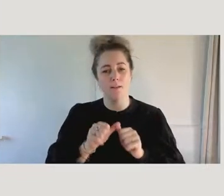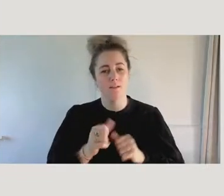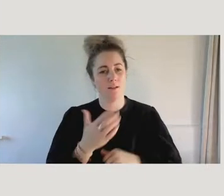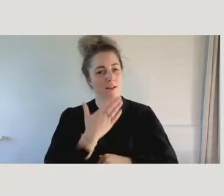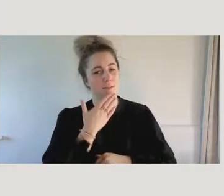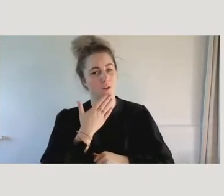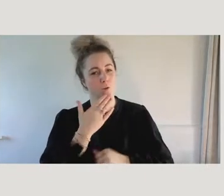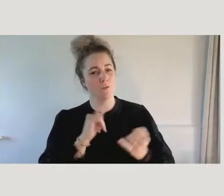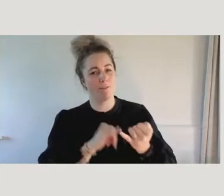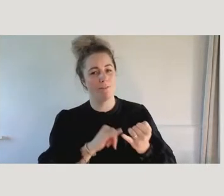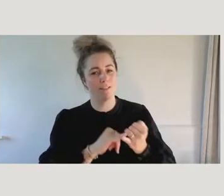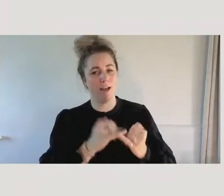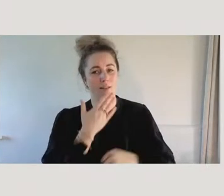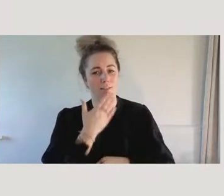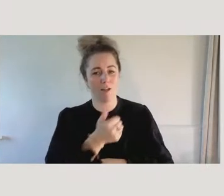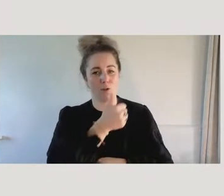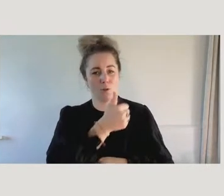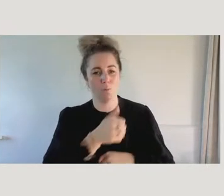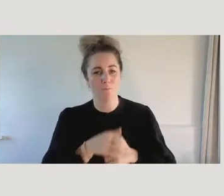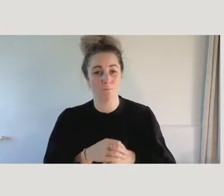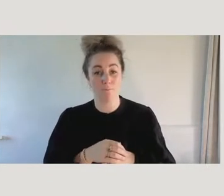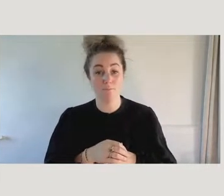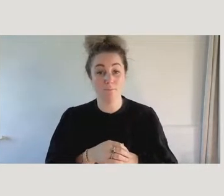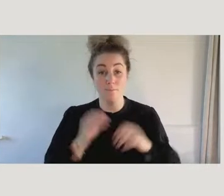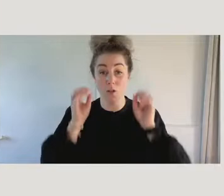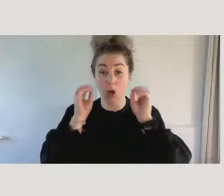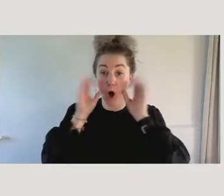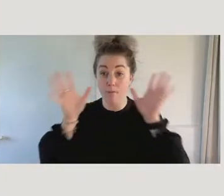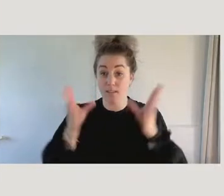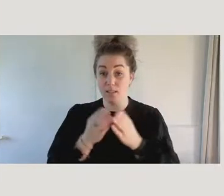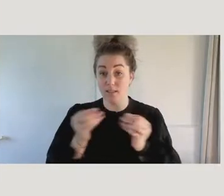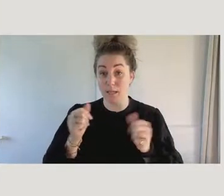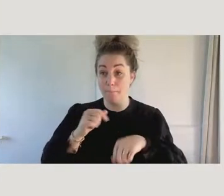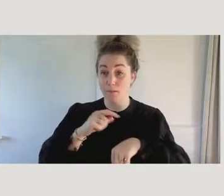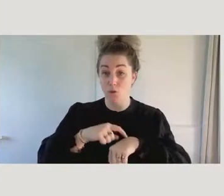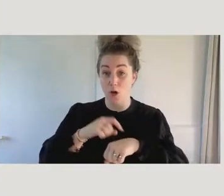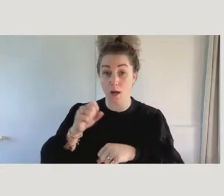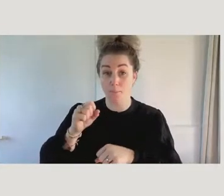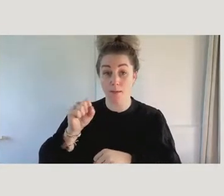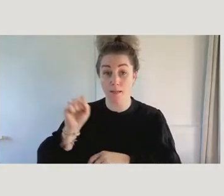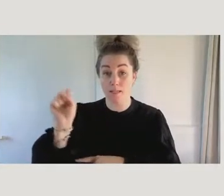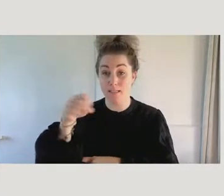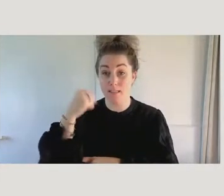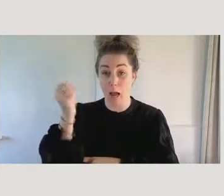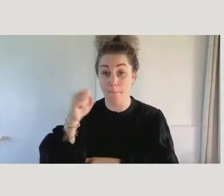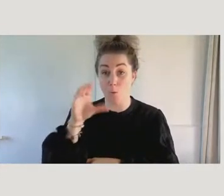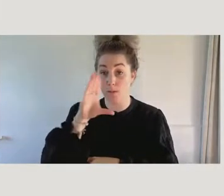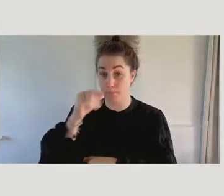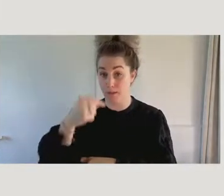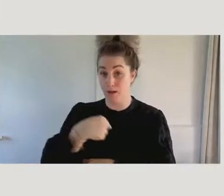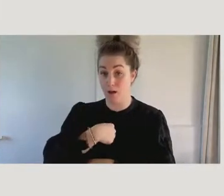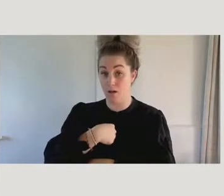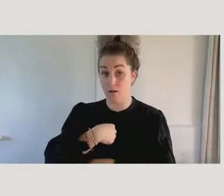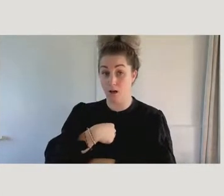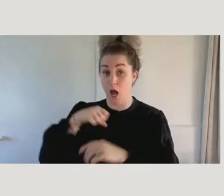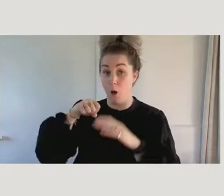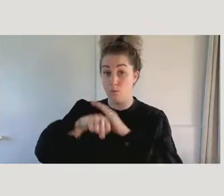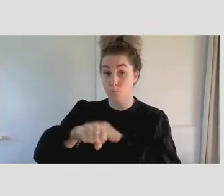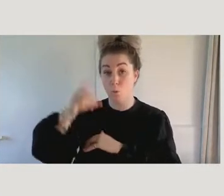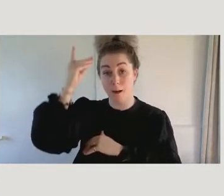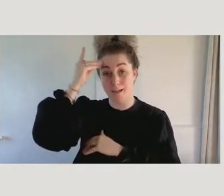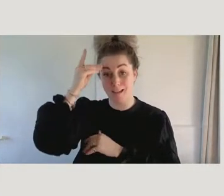sofita so obviously as someone salmon speaker I was born in my dad's Village